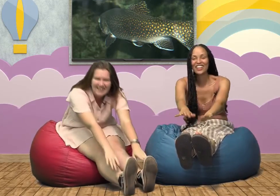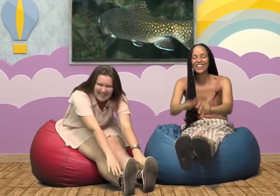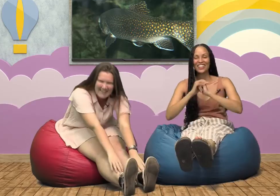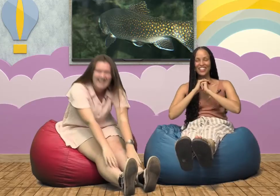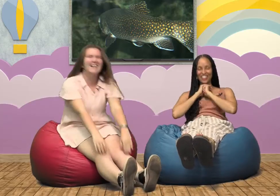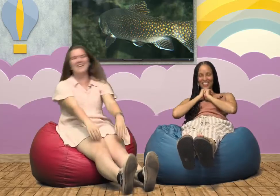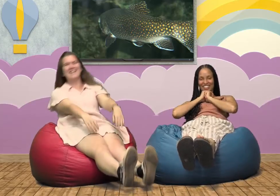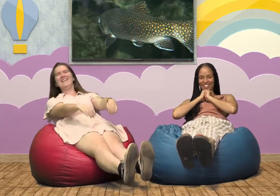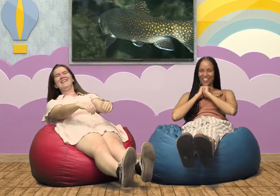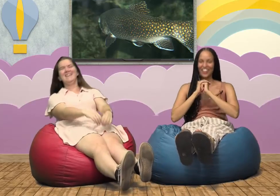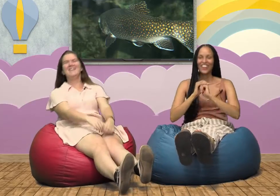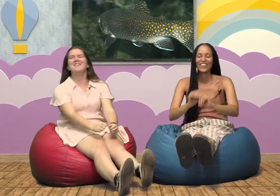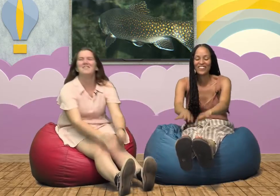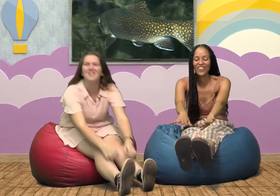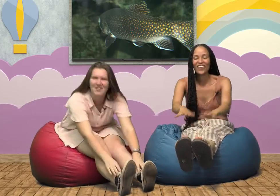3,